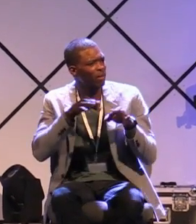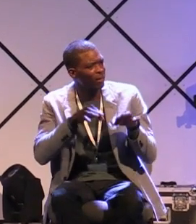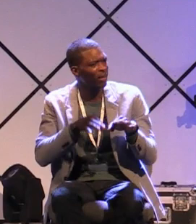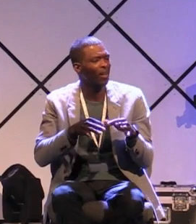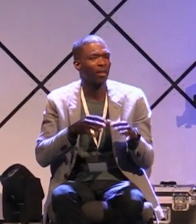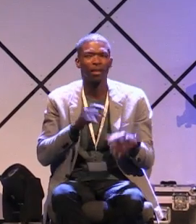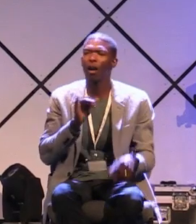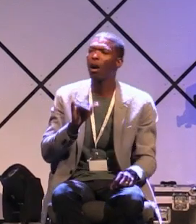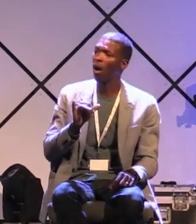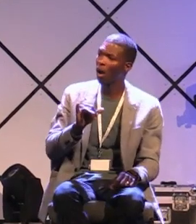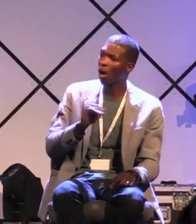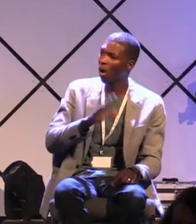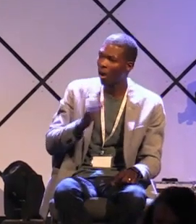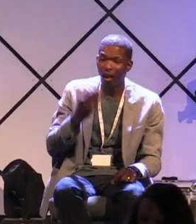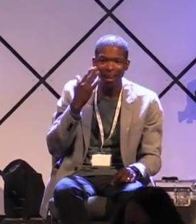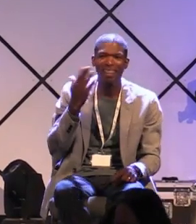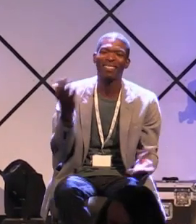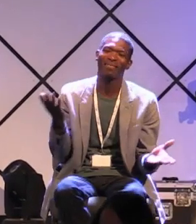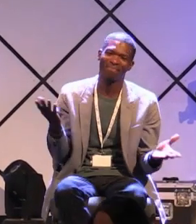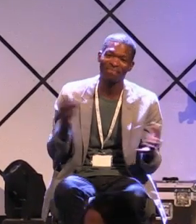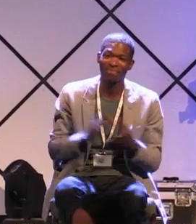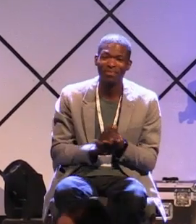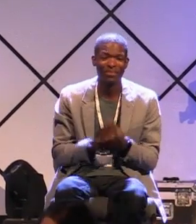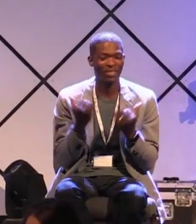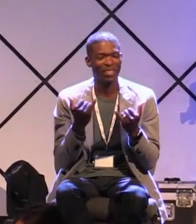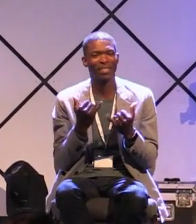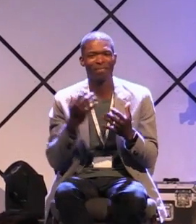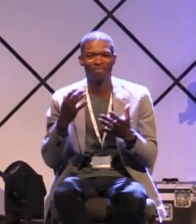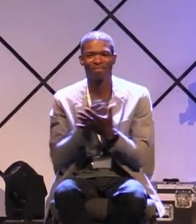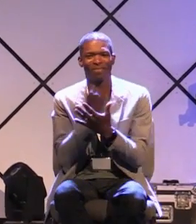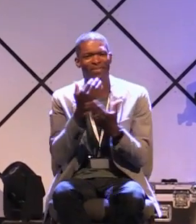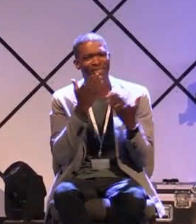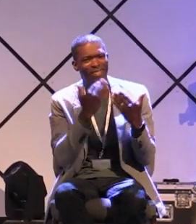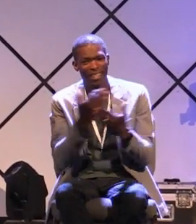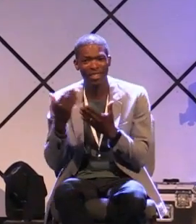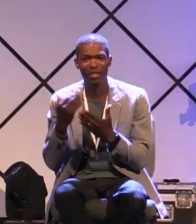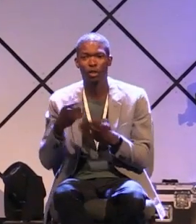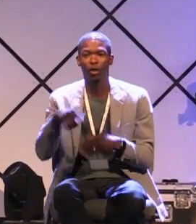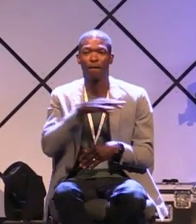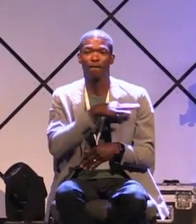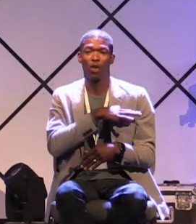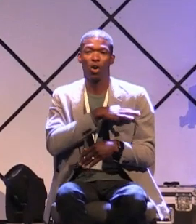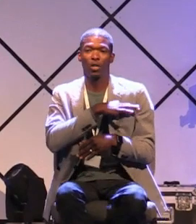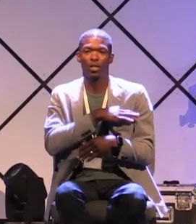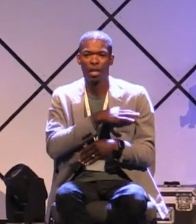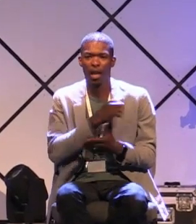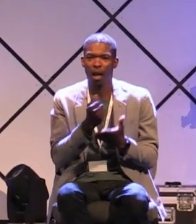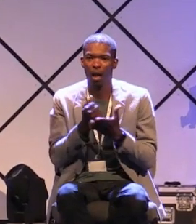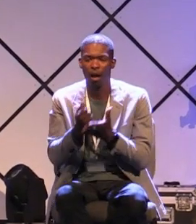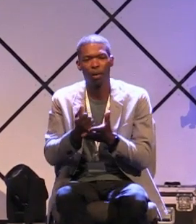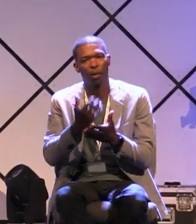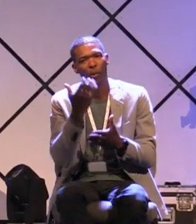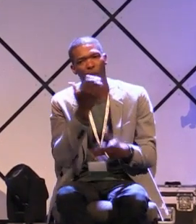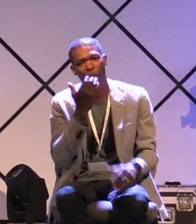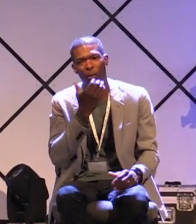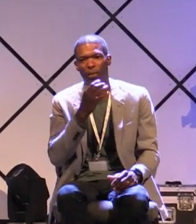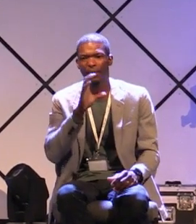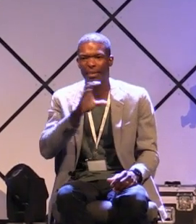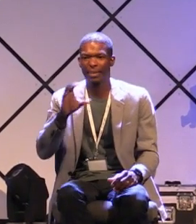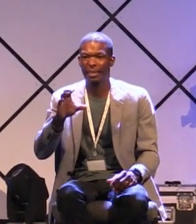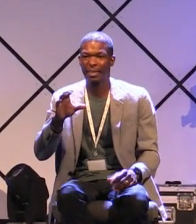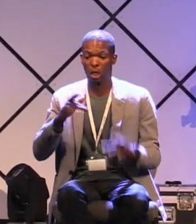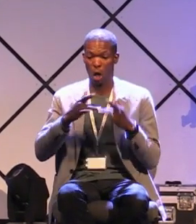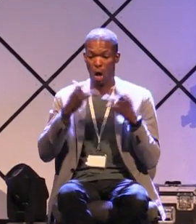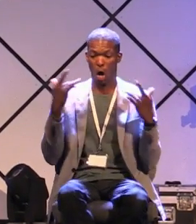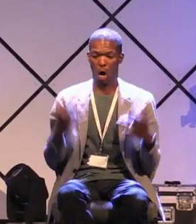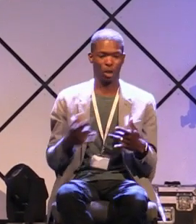We thank you and we appreciate you. Our volunteers, you are the heart of Canine Companions. Let's see the